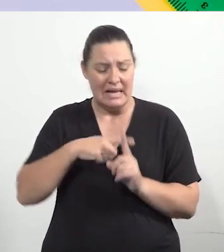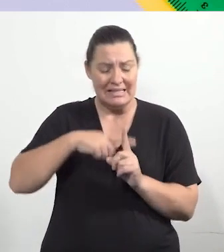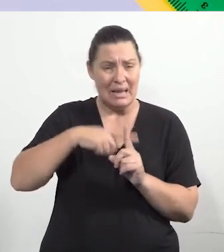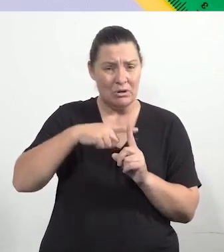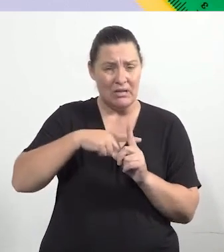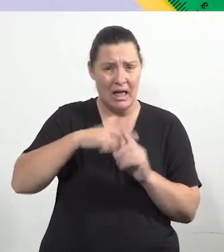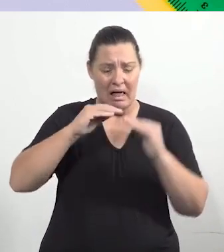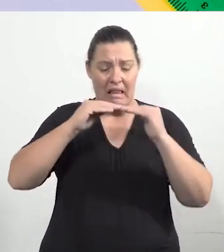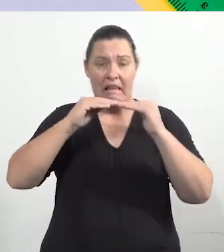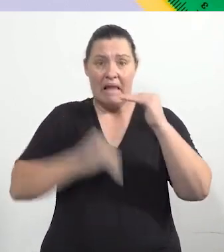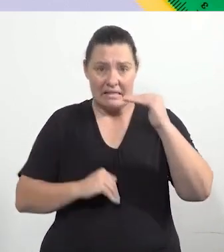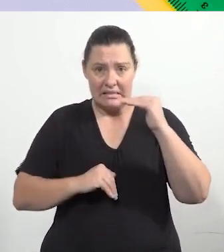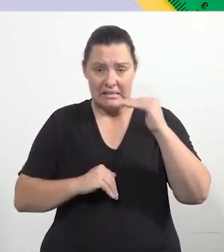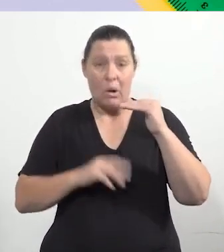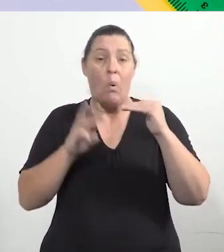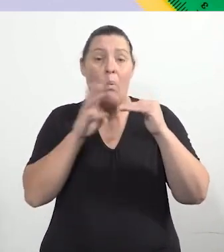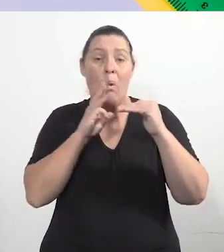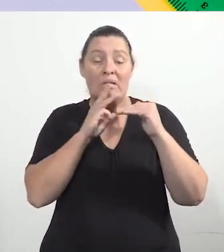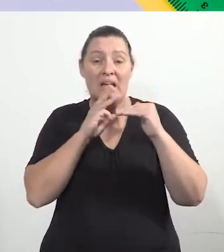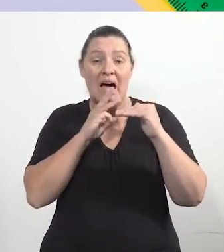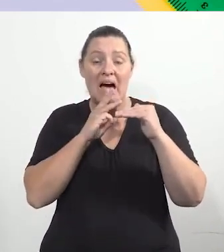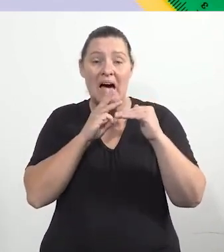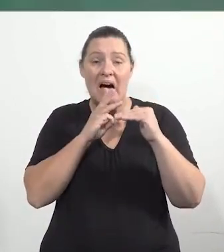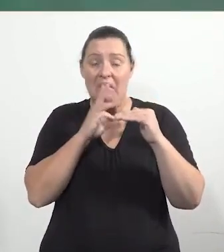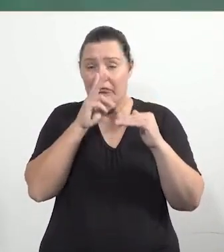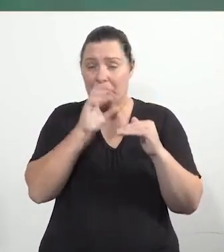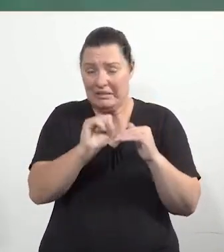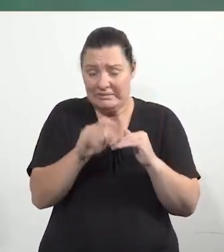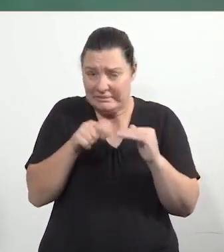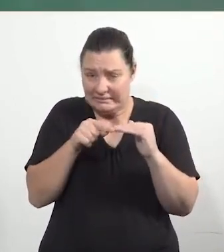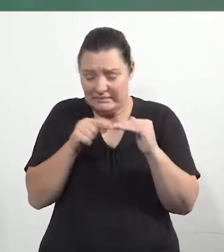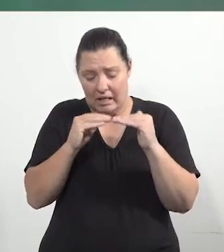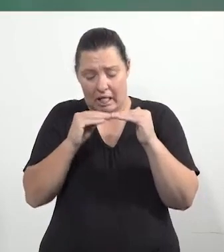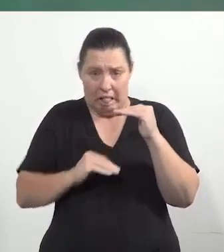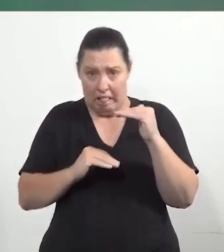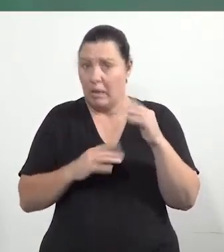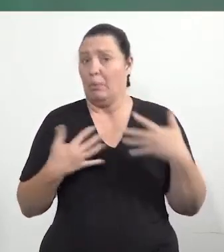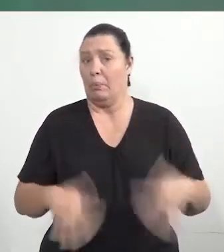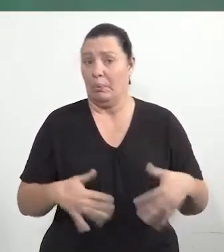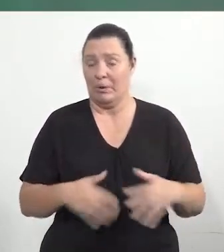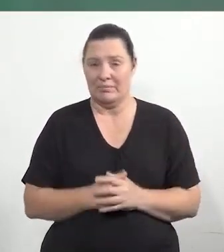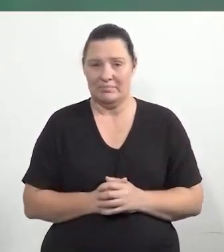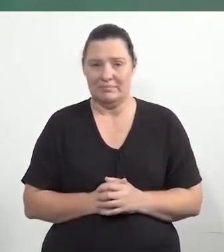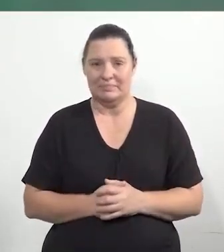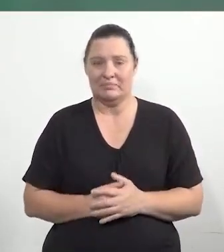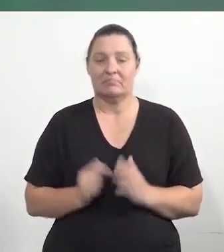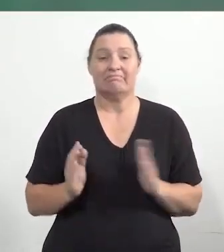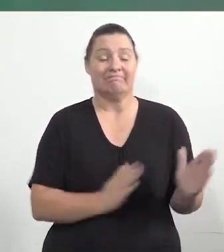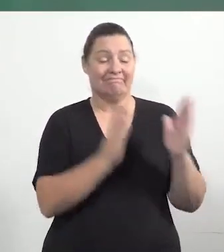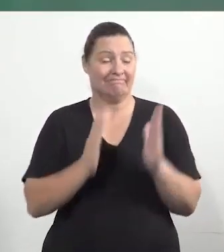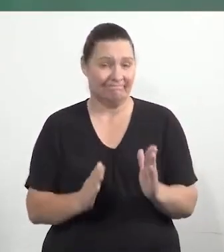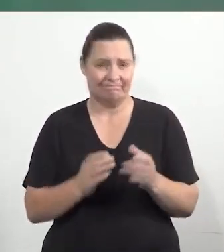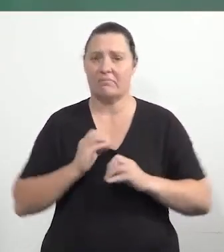is lower than the freezing point of water. Isn't that amazing? Okay, so let's start off with our